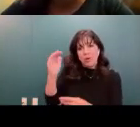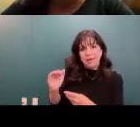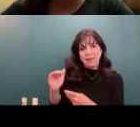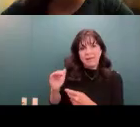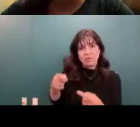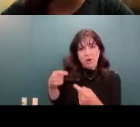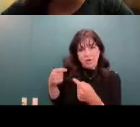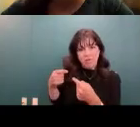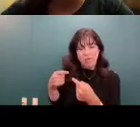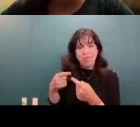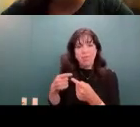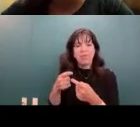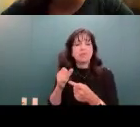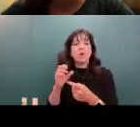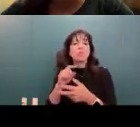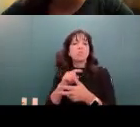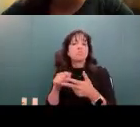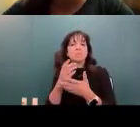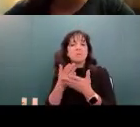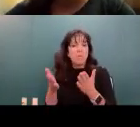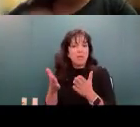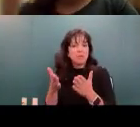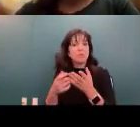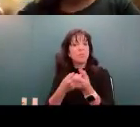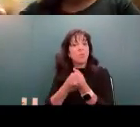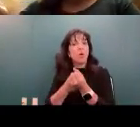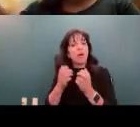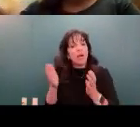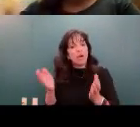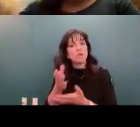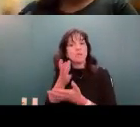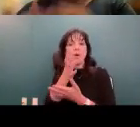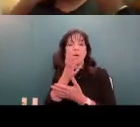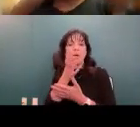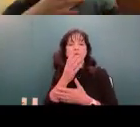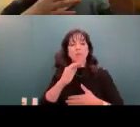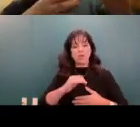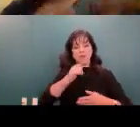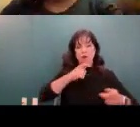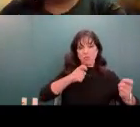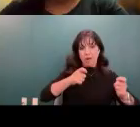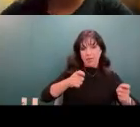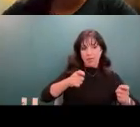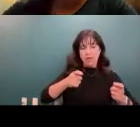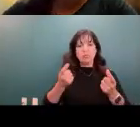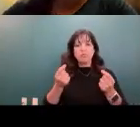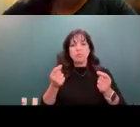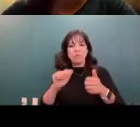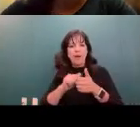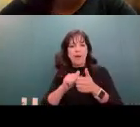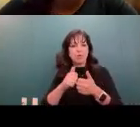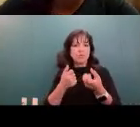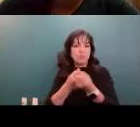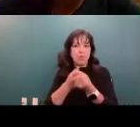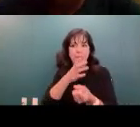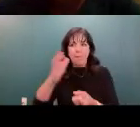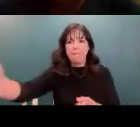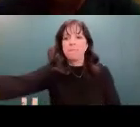time. So just some ways to support and encourage her. So if the child isn't regulating, what can we do to also support mom?